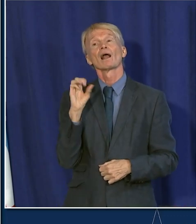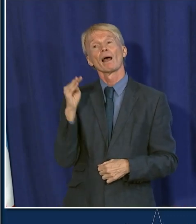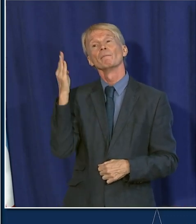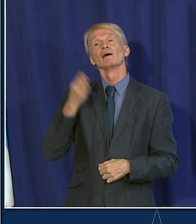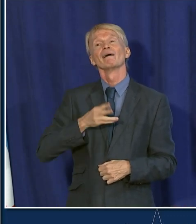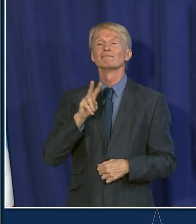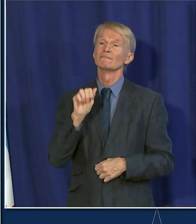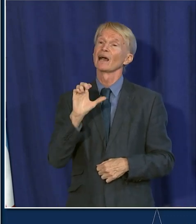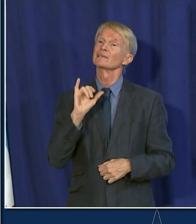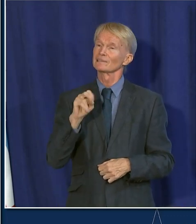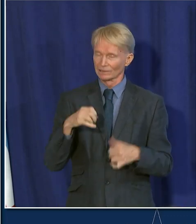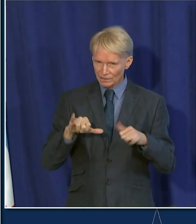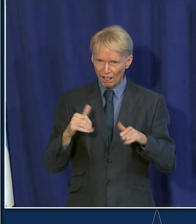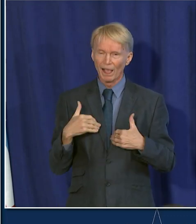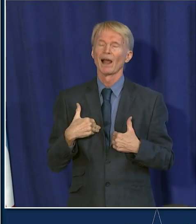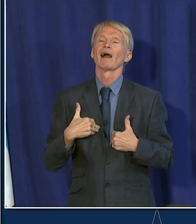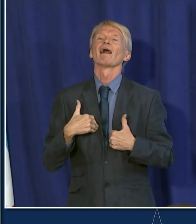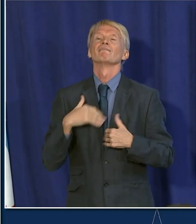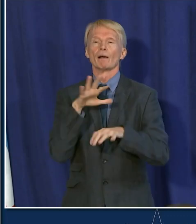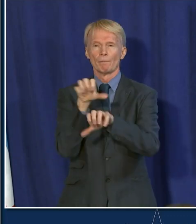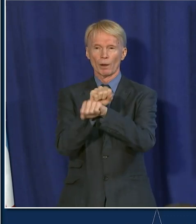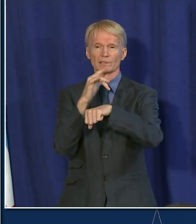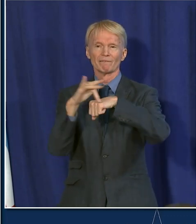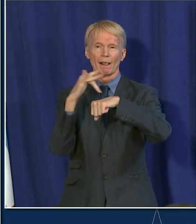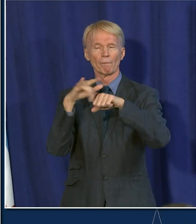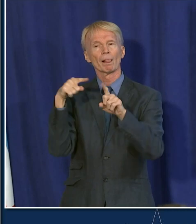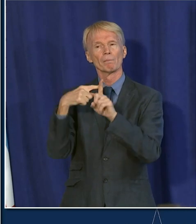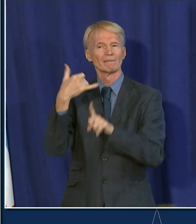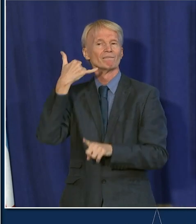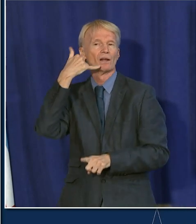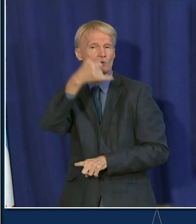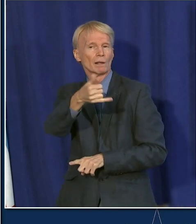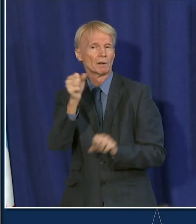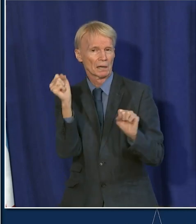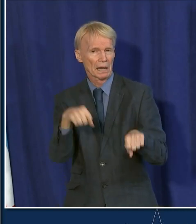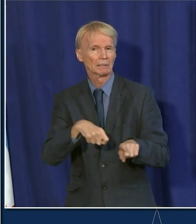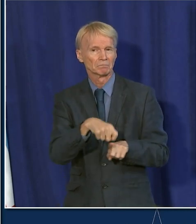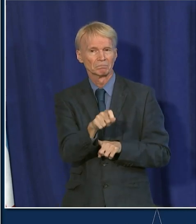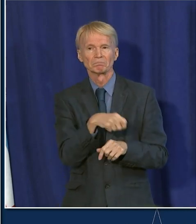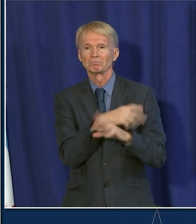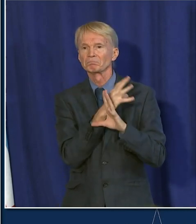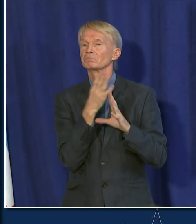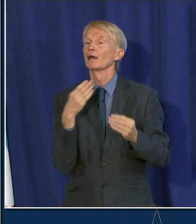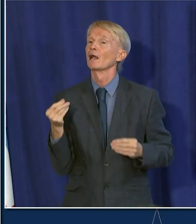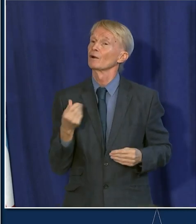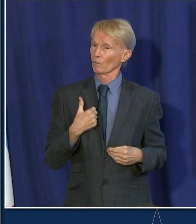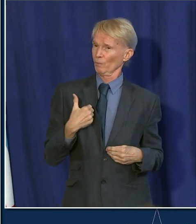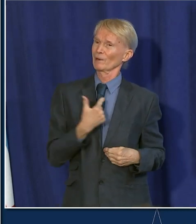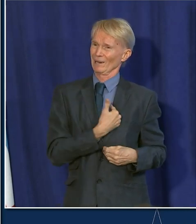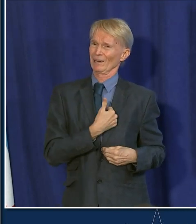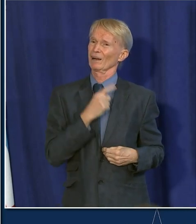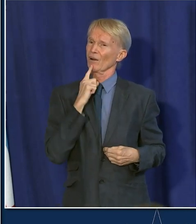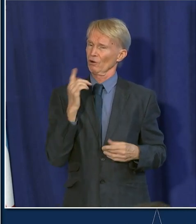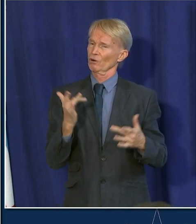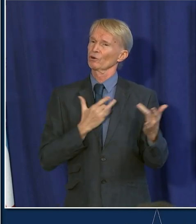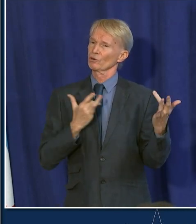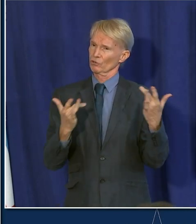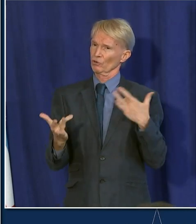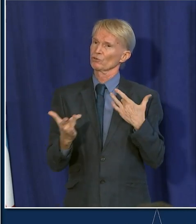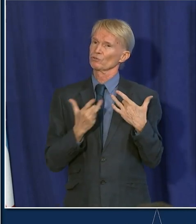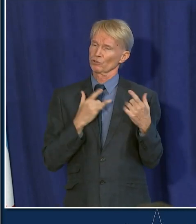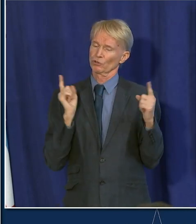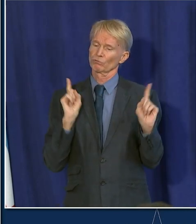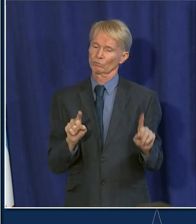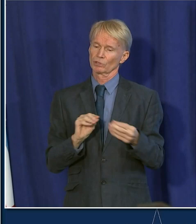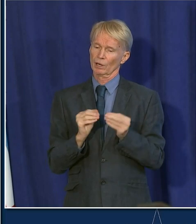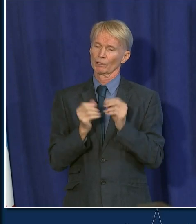zocdoc.com/vaccine or through that same phone number. And I just want to remind everybody that we certainly are concerned as numbers are increasing around the